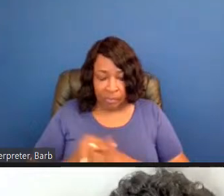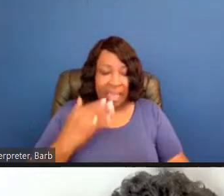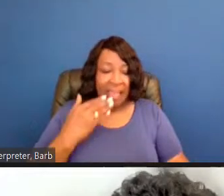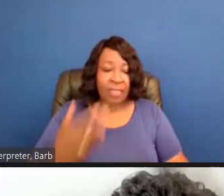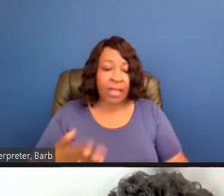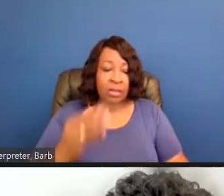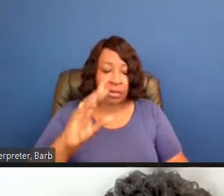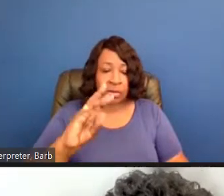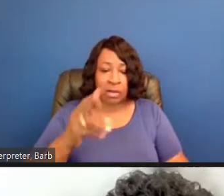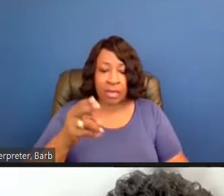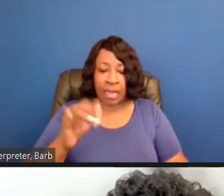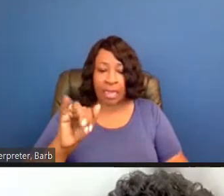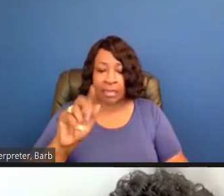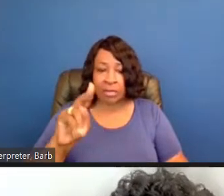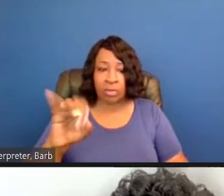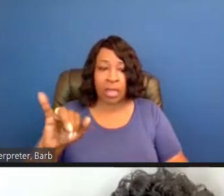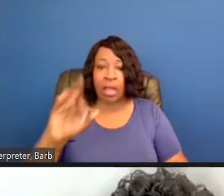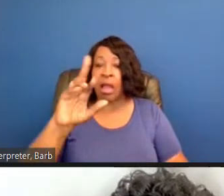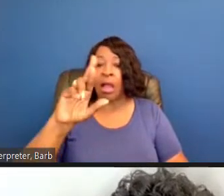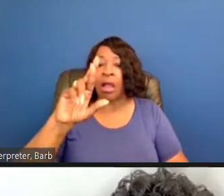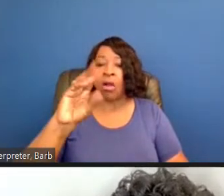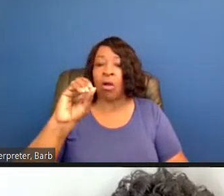Brittany, Robin.